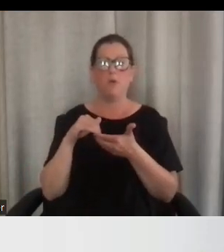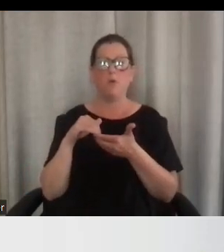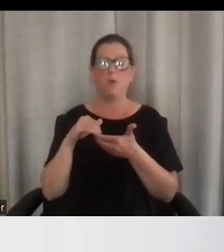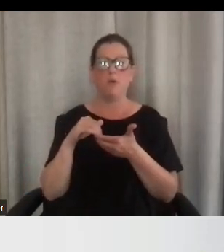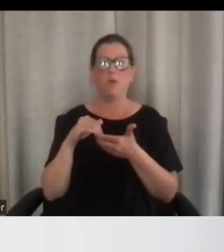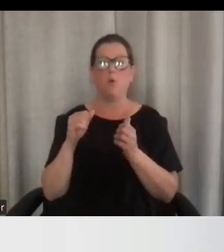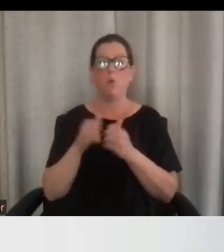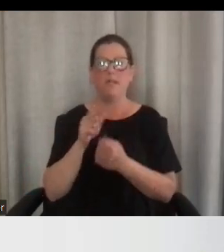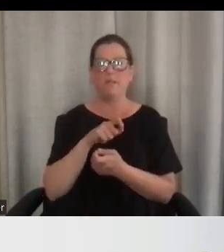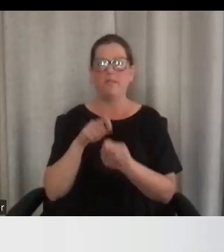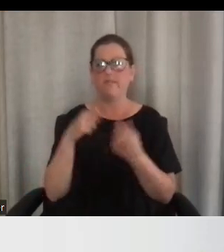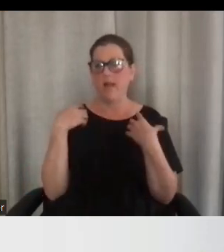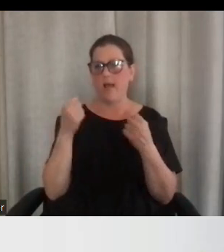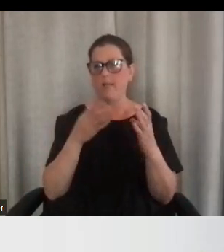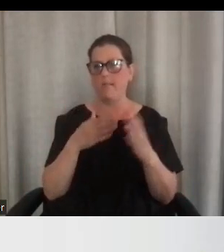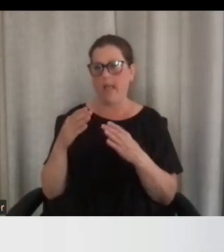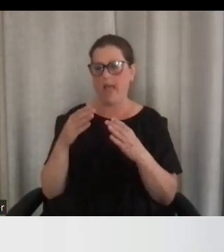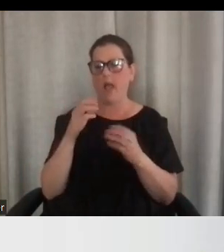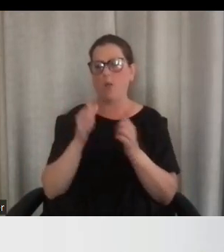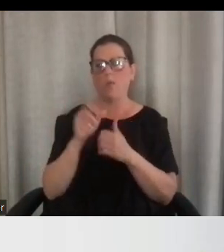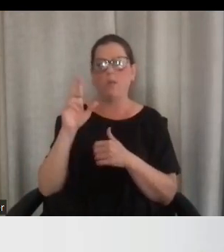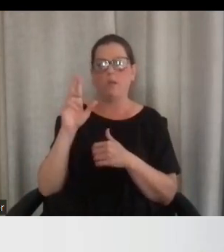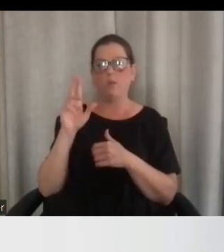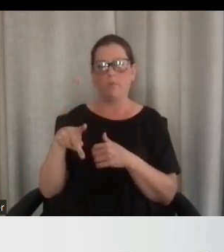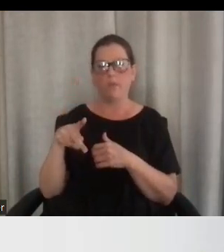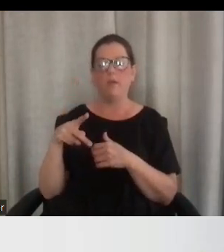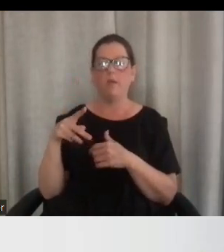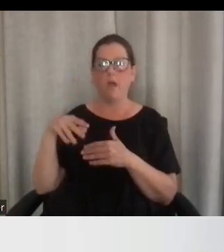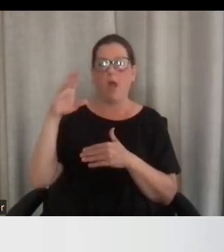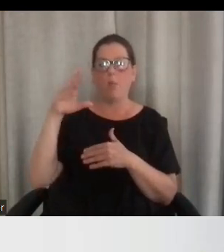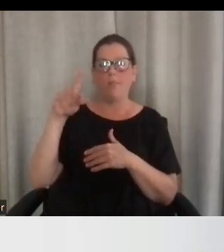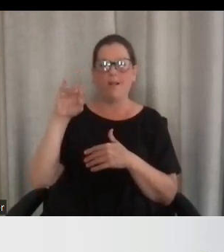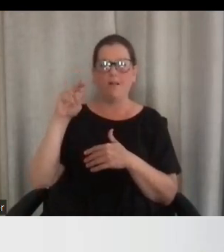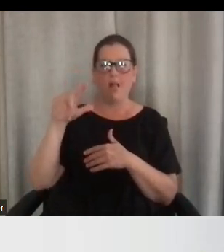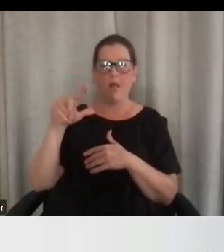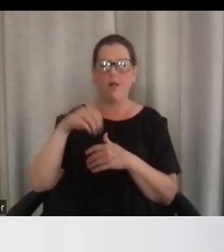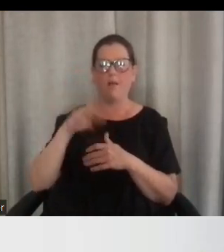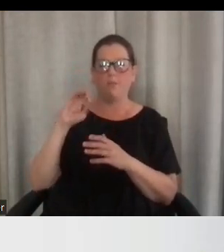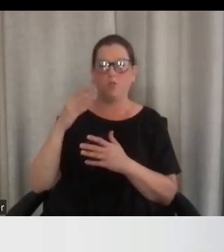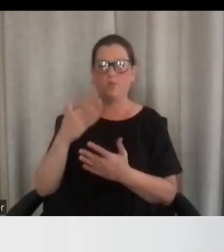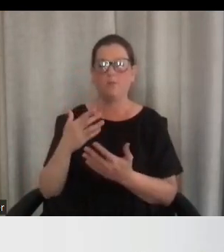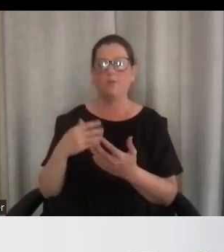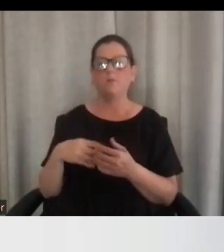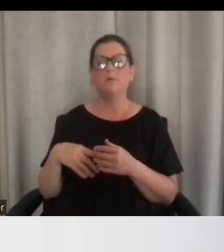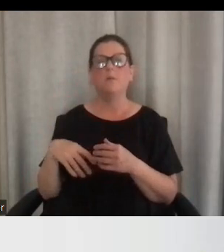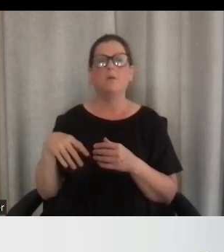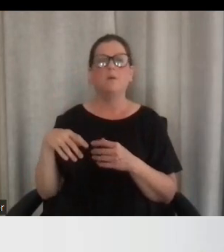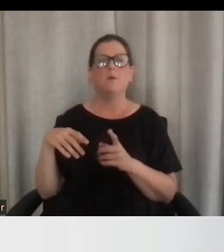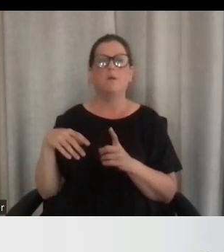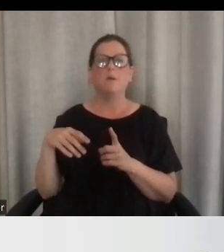health plan with the Upper Peninsula Healthcare Solutions organization. And with them, we were able to